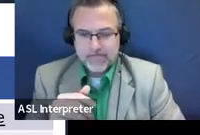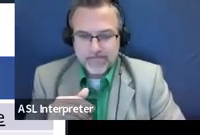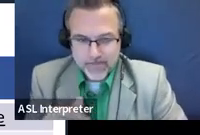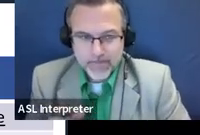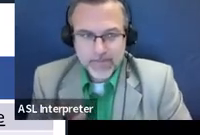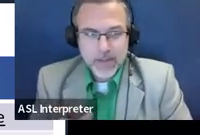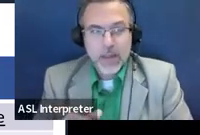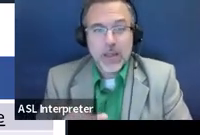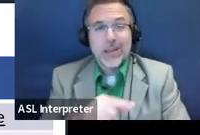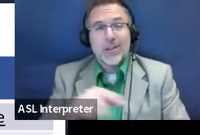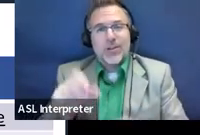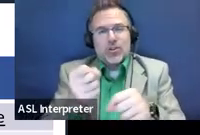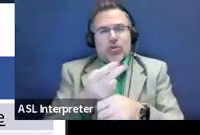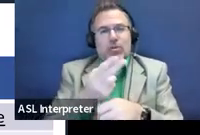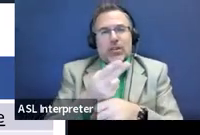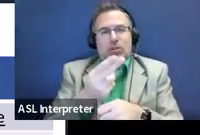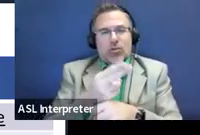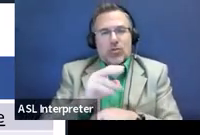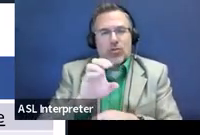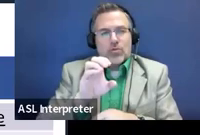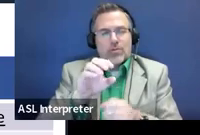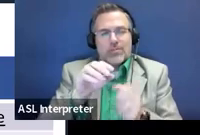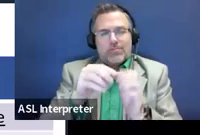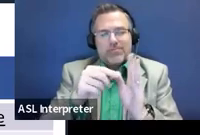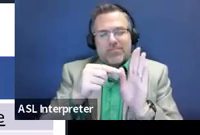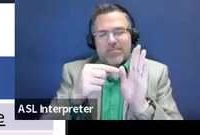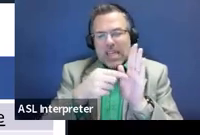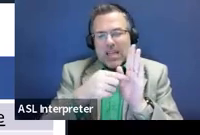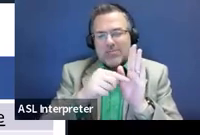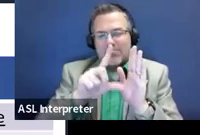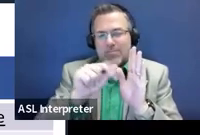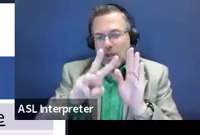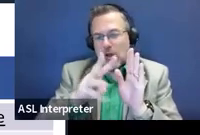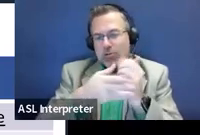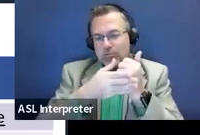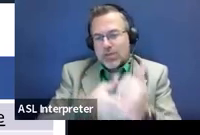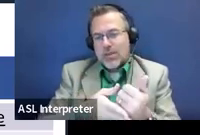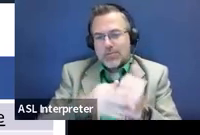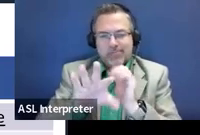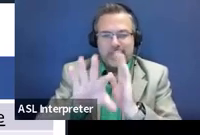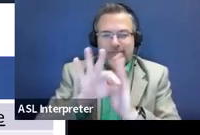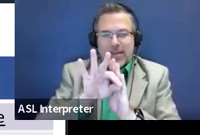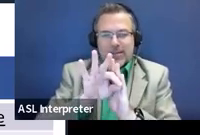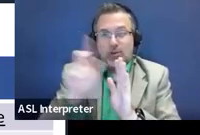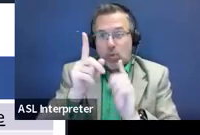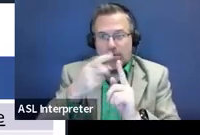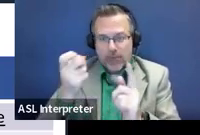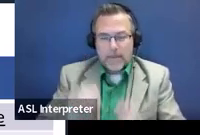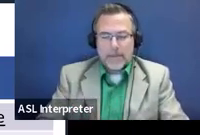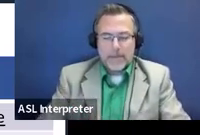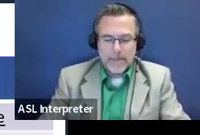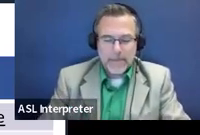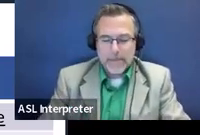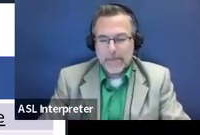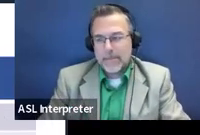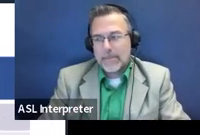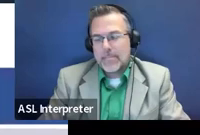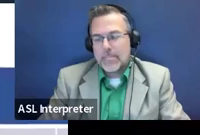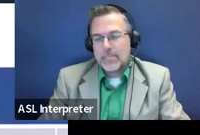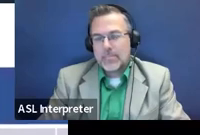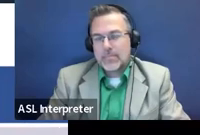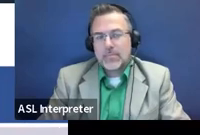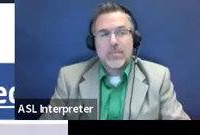this citation here to help you get to the section in MUSER to find that outlined very clearly.